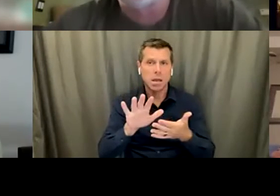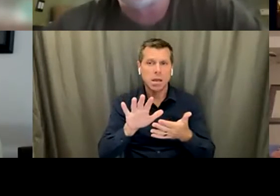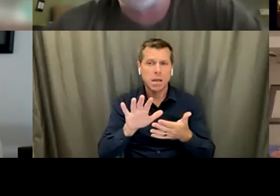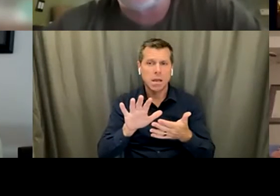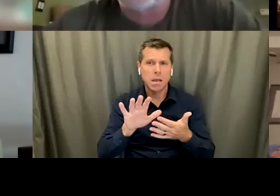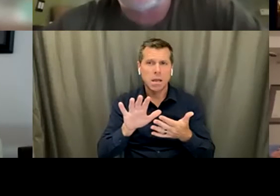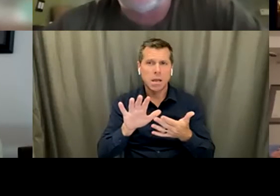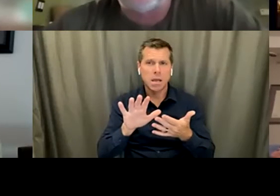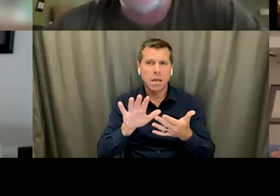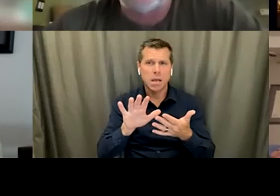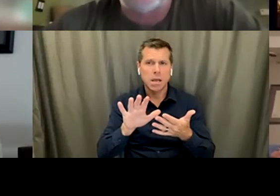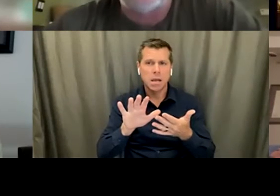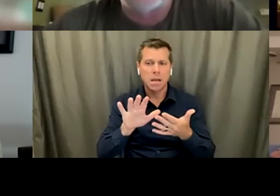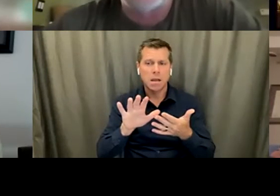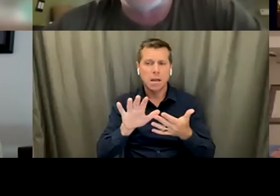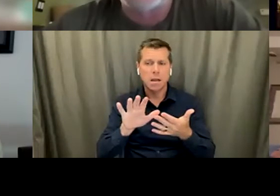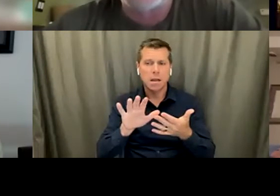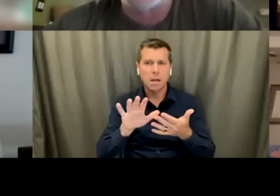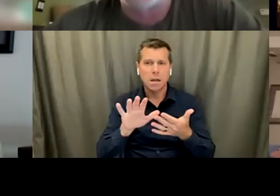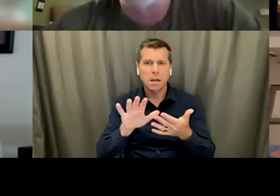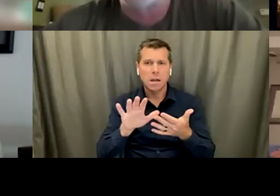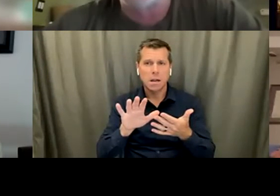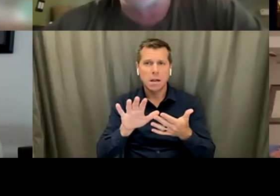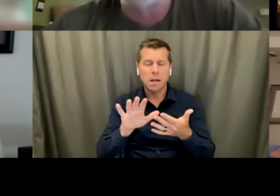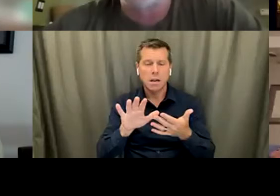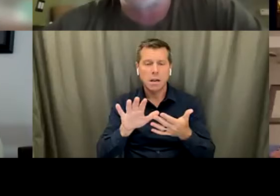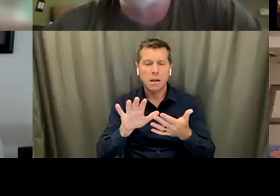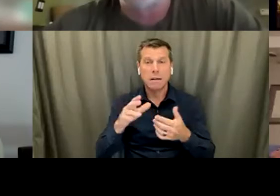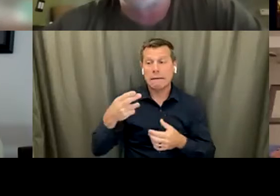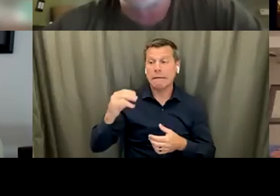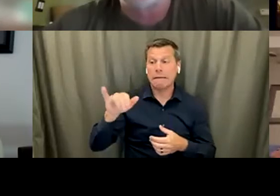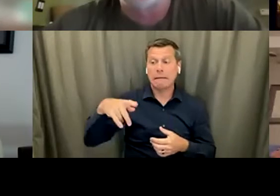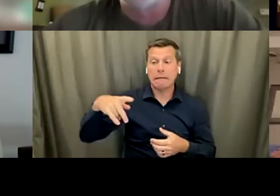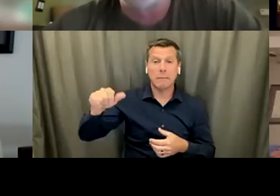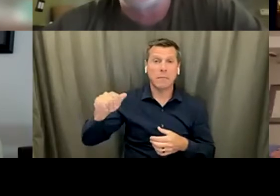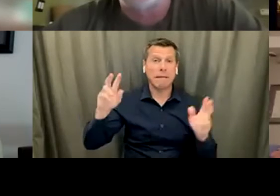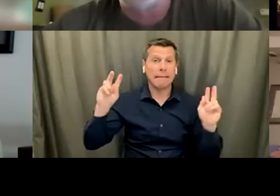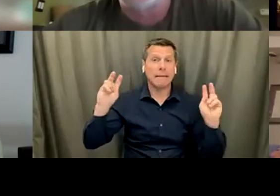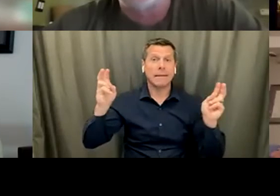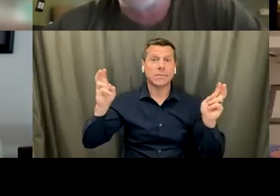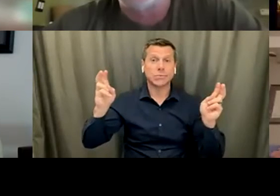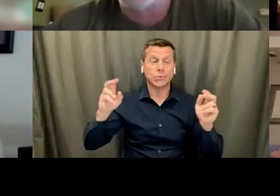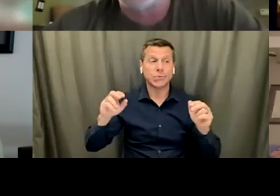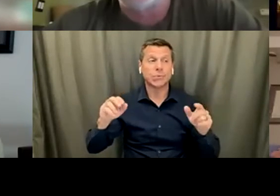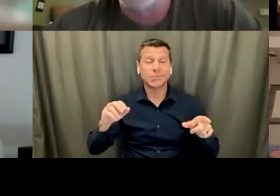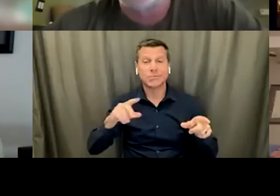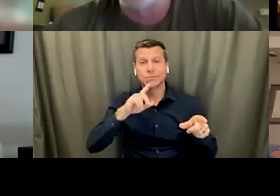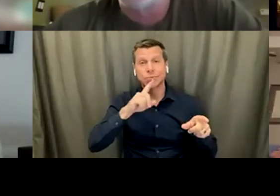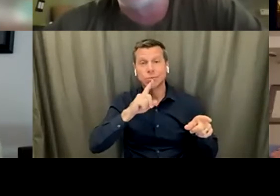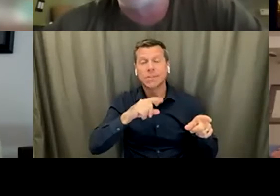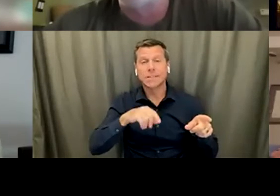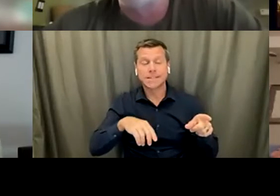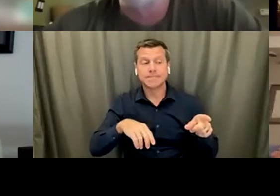No, and the reason being is that it is a HIPAA issue, but some of those things take a back seat